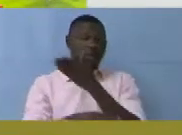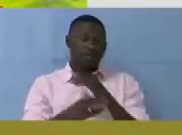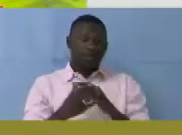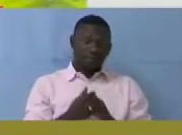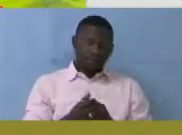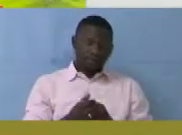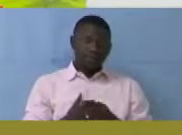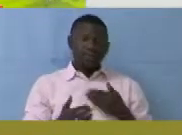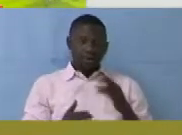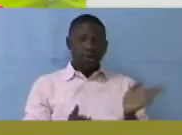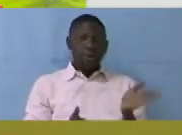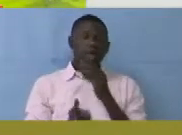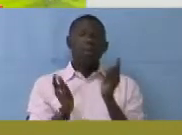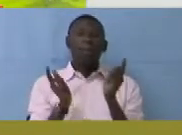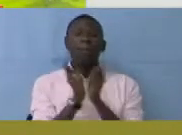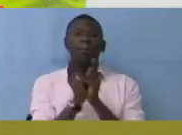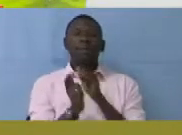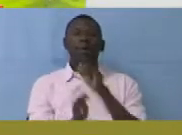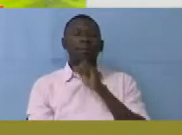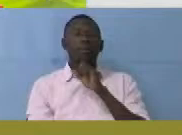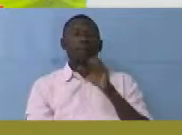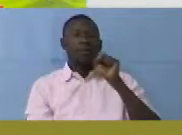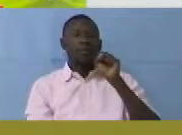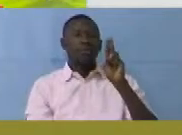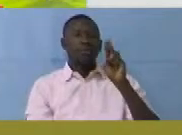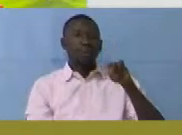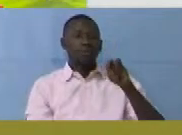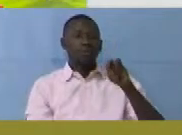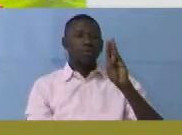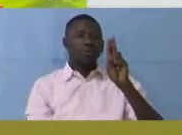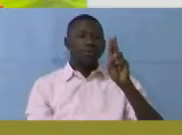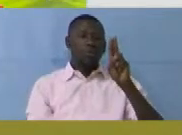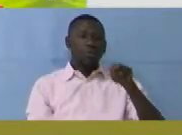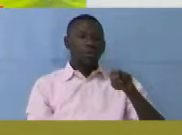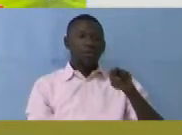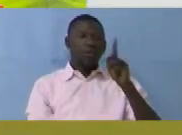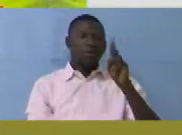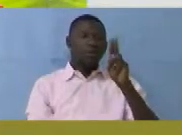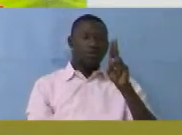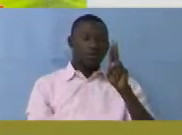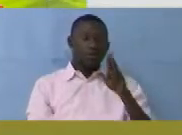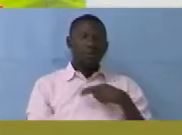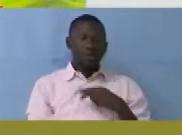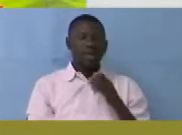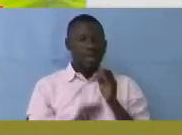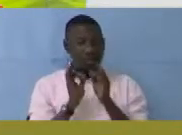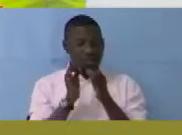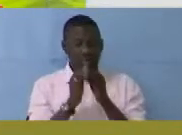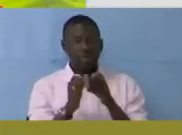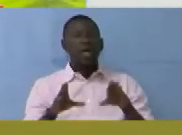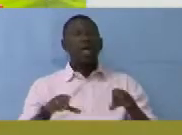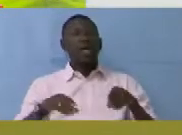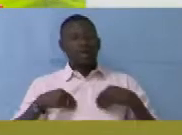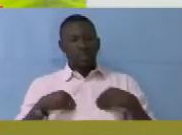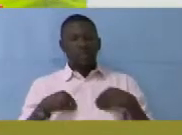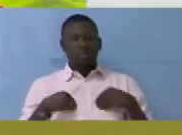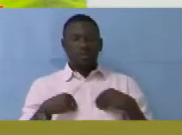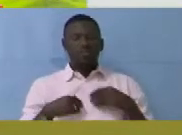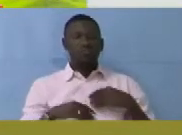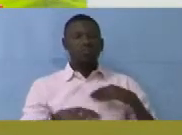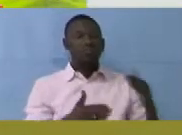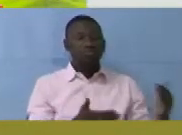Mr. Sumbundu. That Mr. Sumbundu, yeah. I told him the message. He complied. So he cleared his